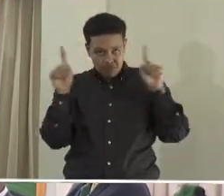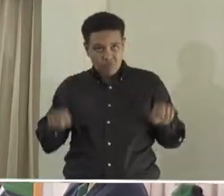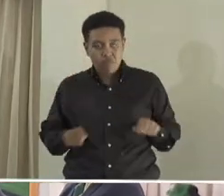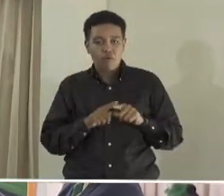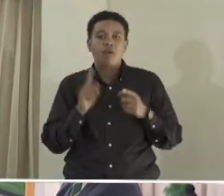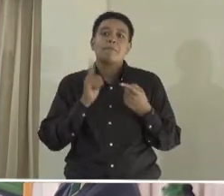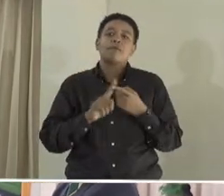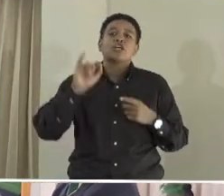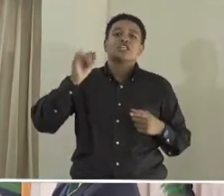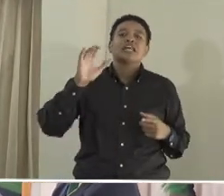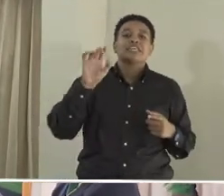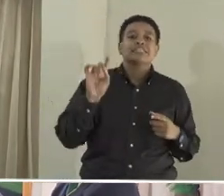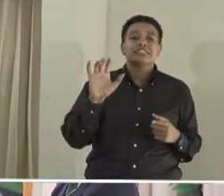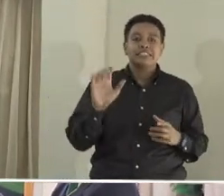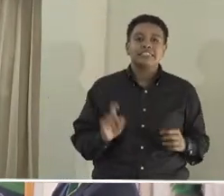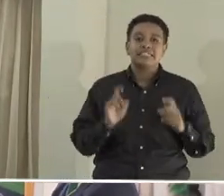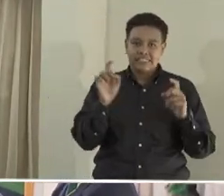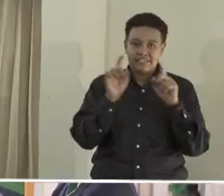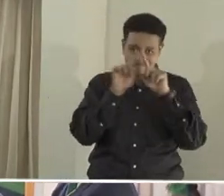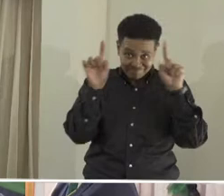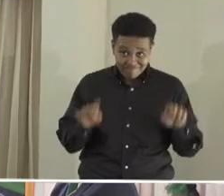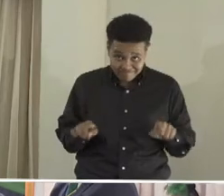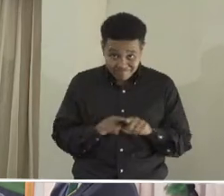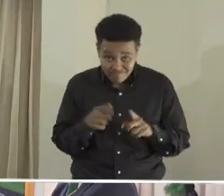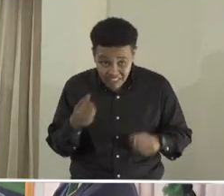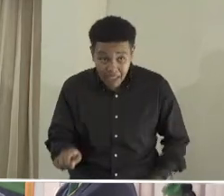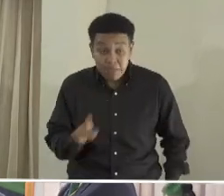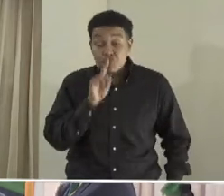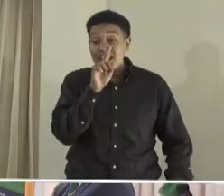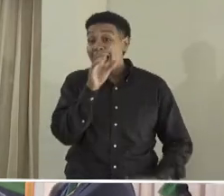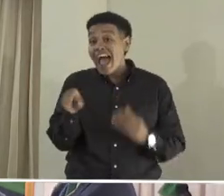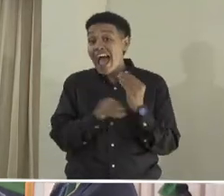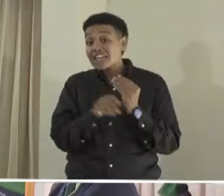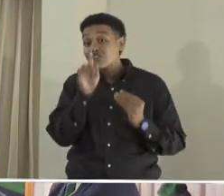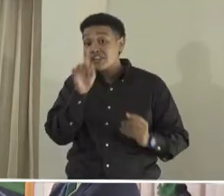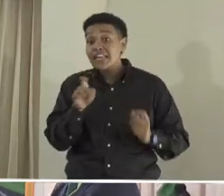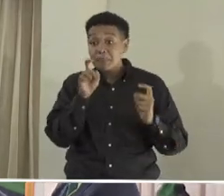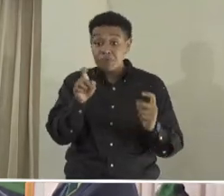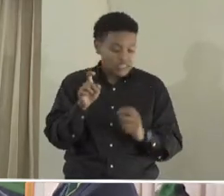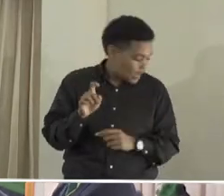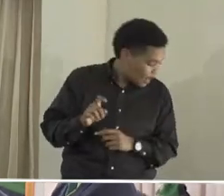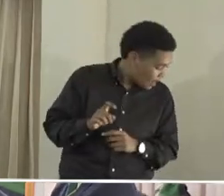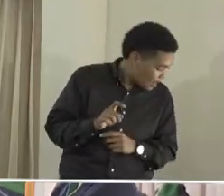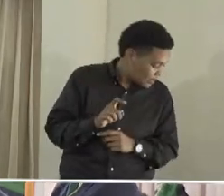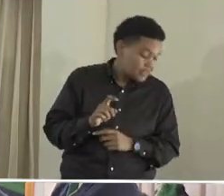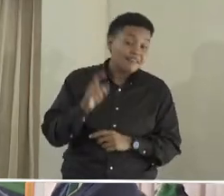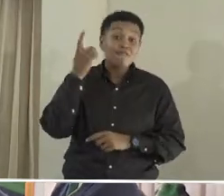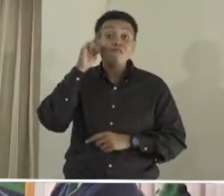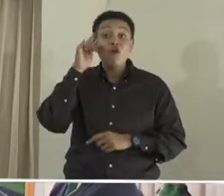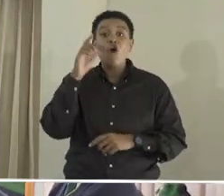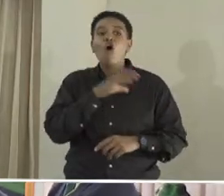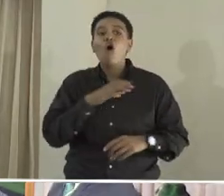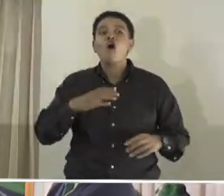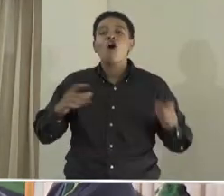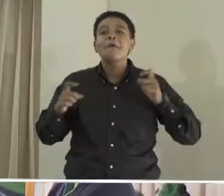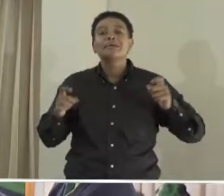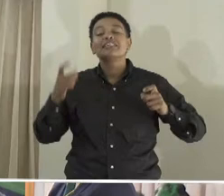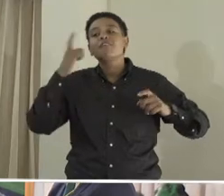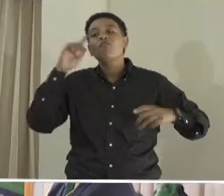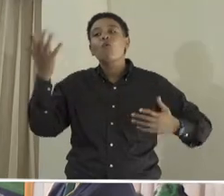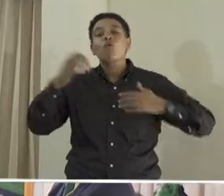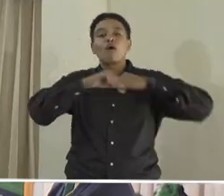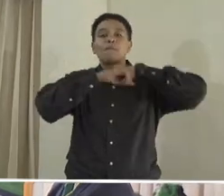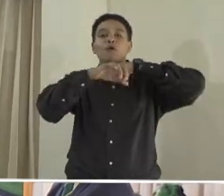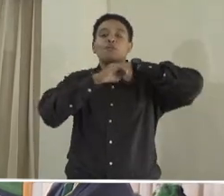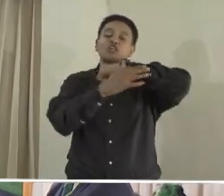Cultural Development Commission. And it is also being presented on behalf of the Committee for the